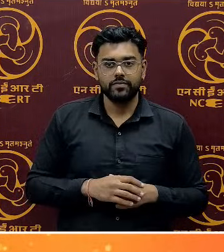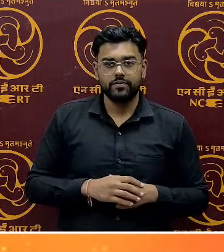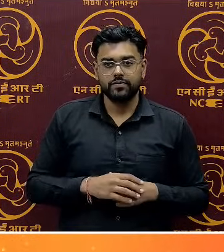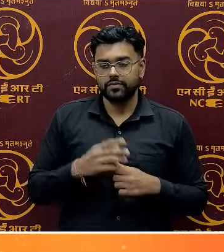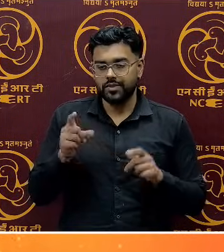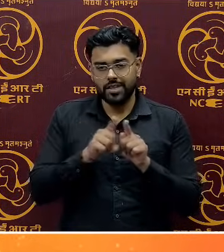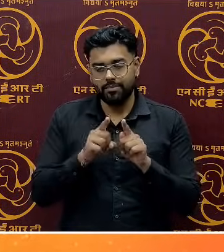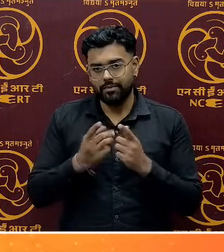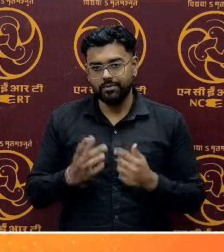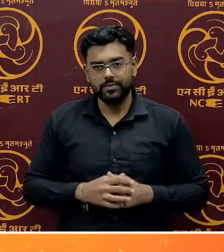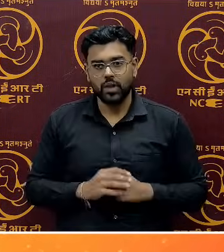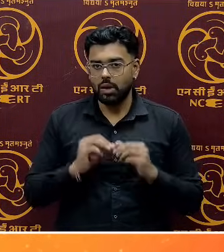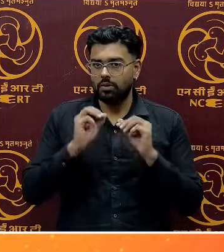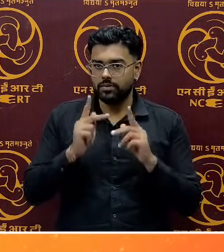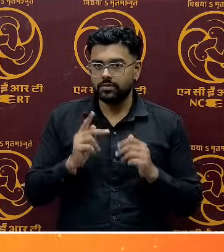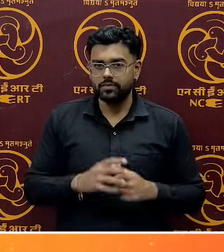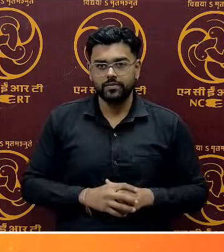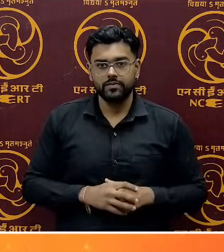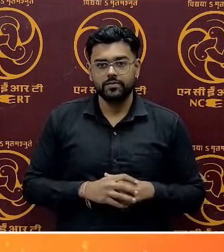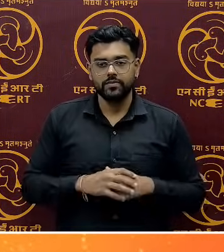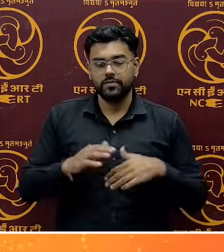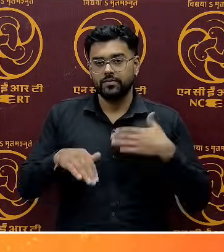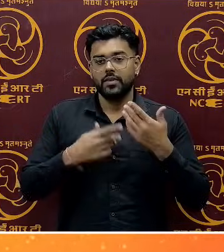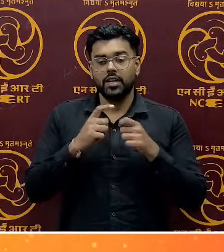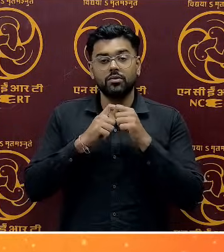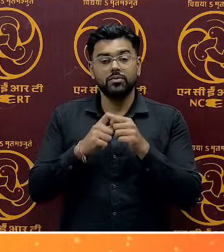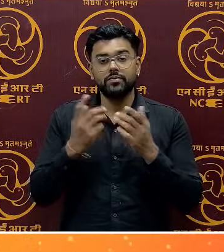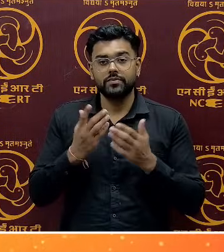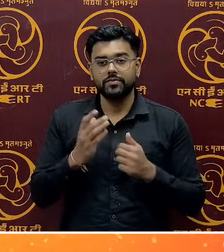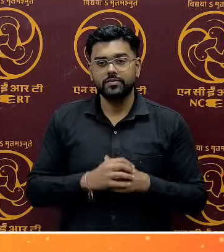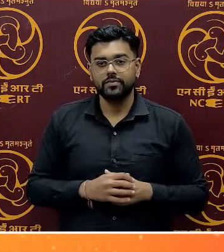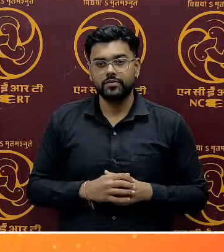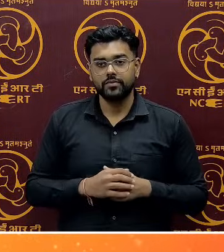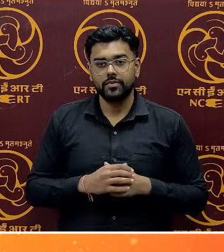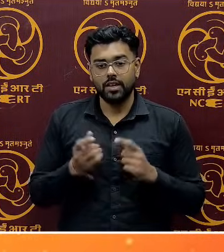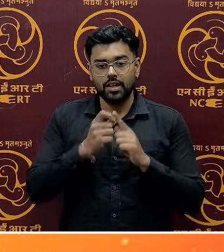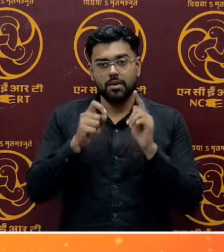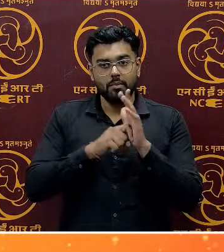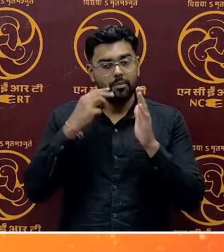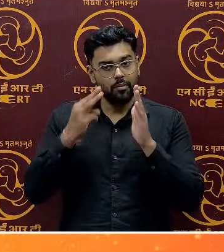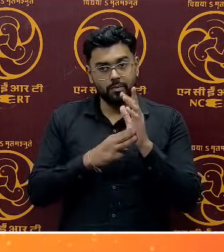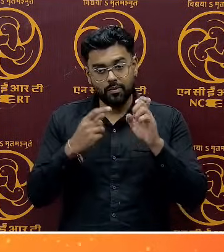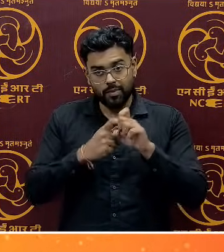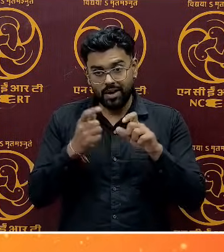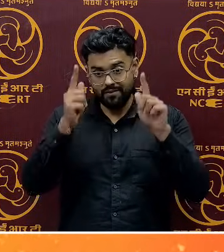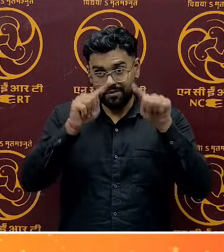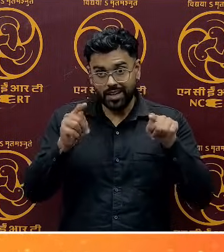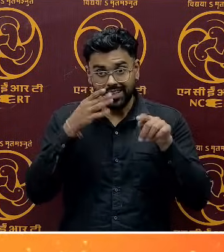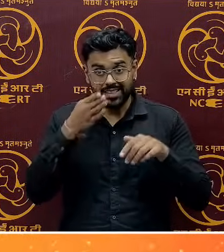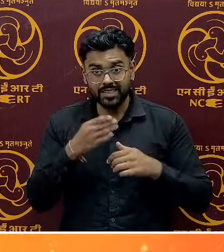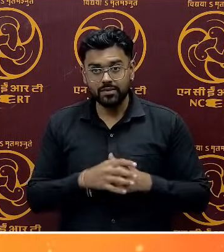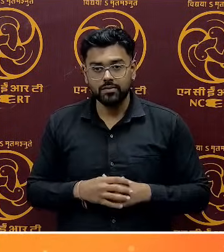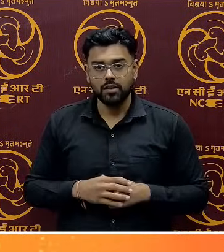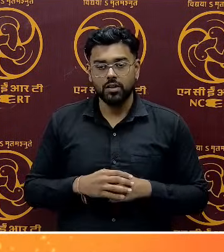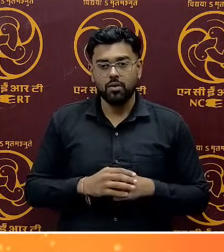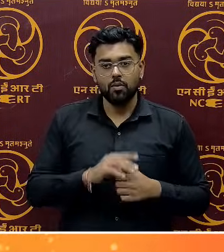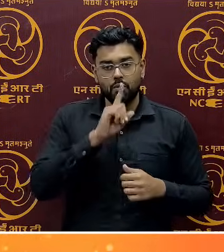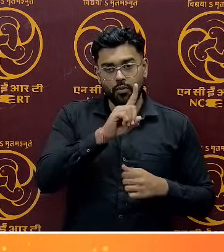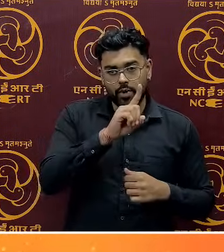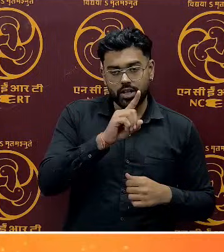power 3. Okay. Now, the next question here is the prime factorization of a number has 1